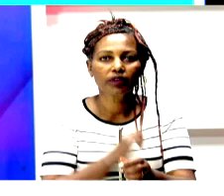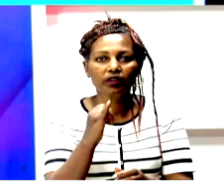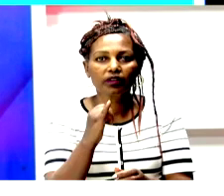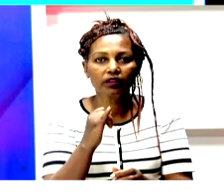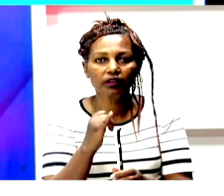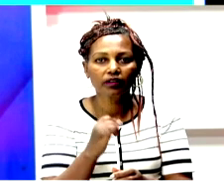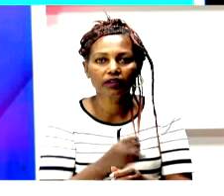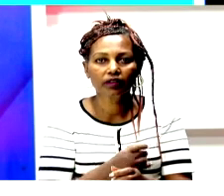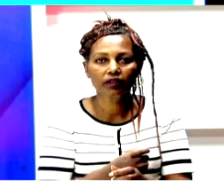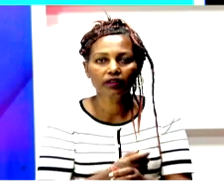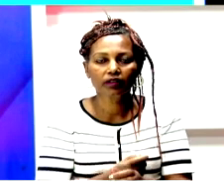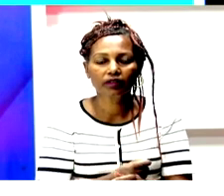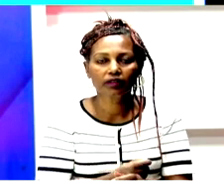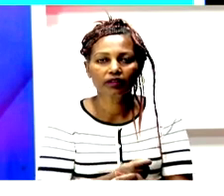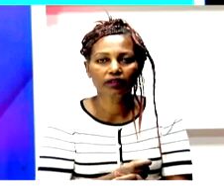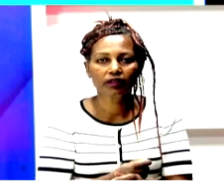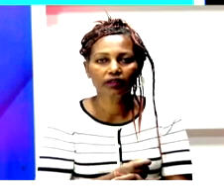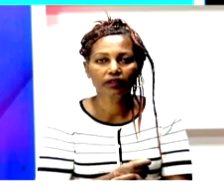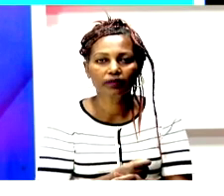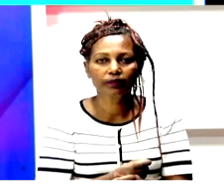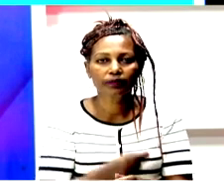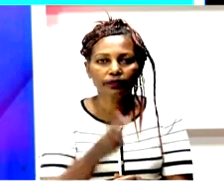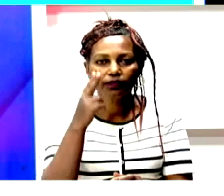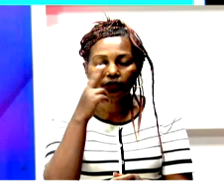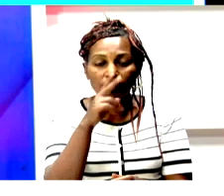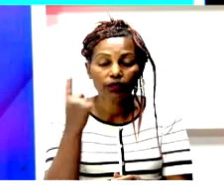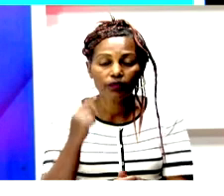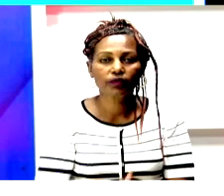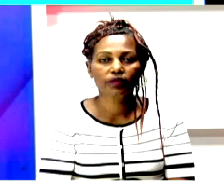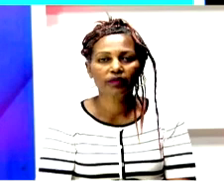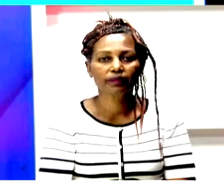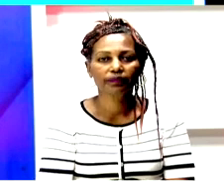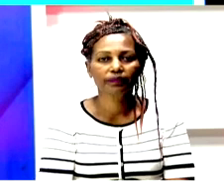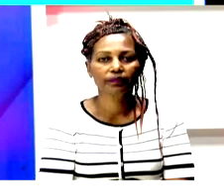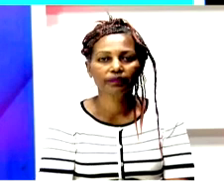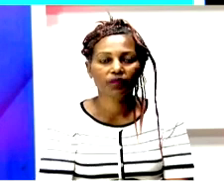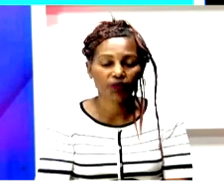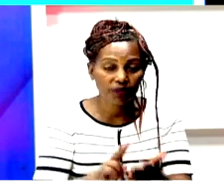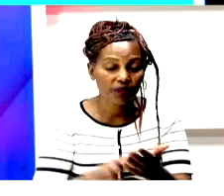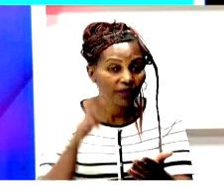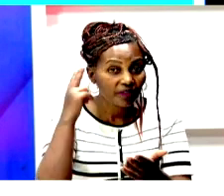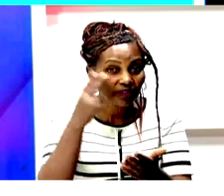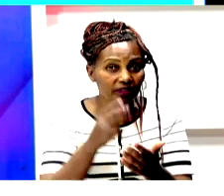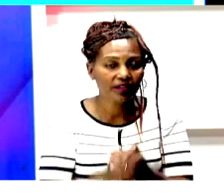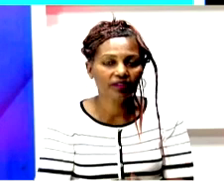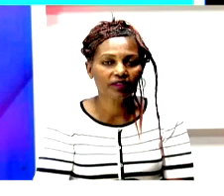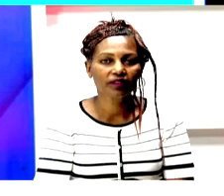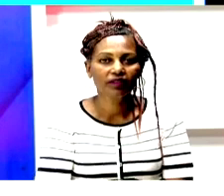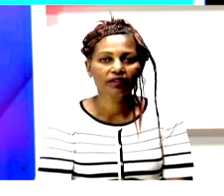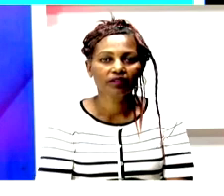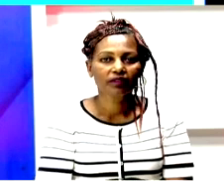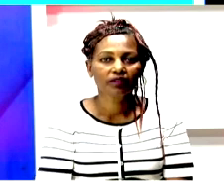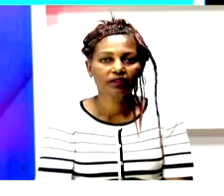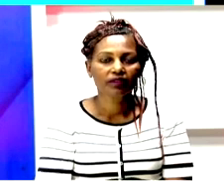Sentence two, grass is eaten by a sheep. Is there any difference between the